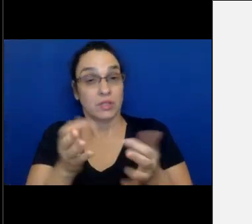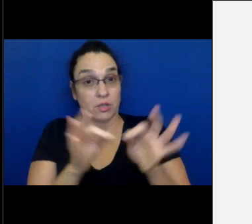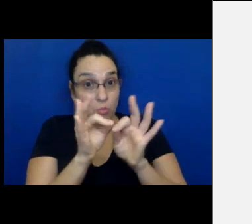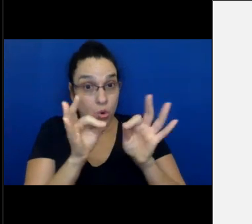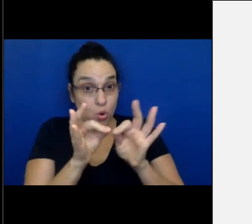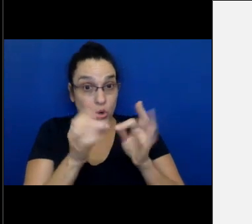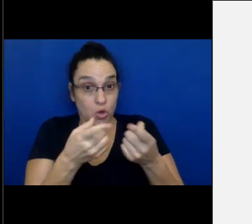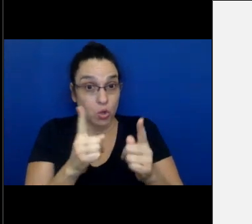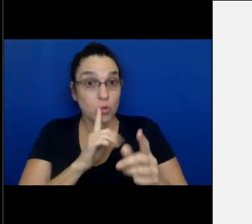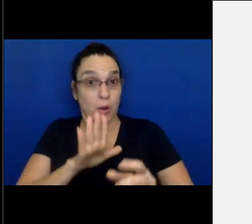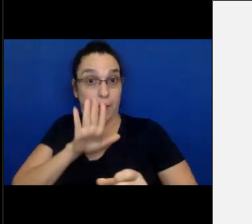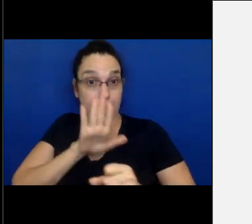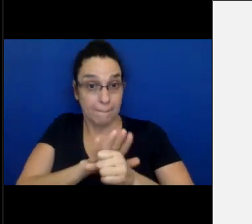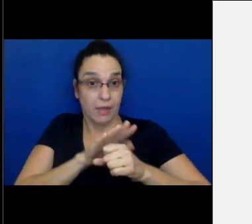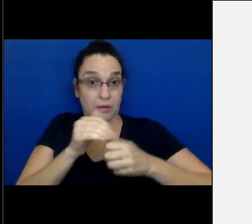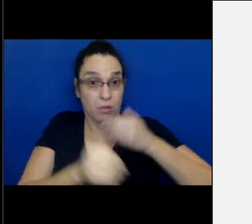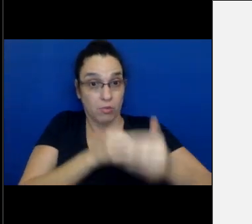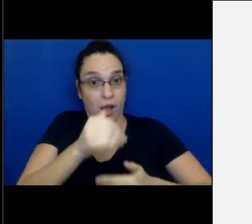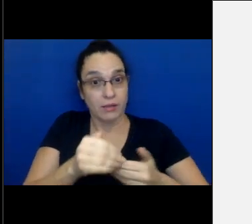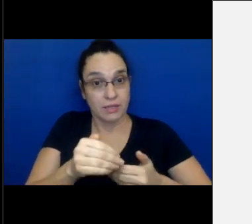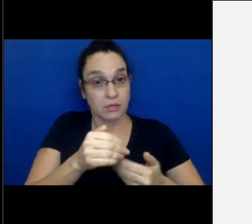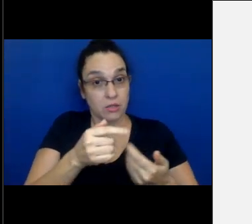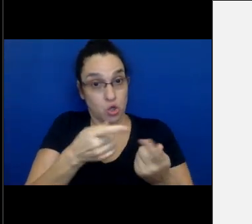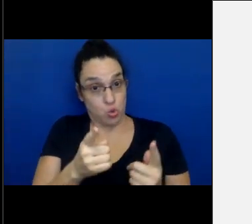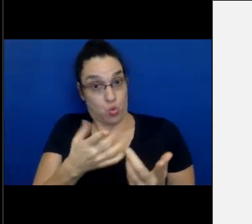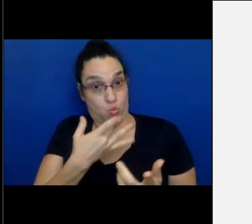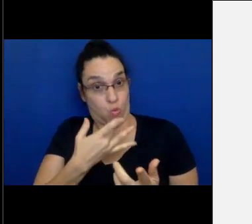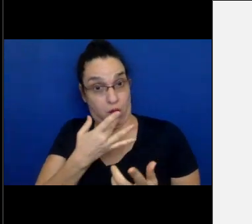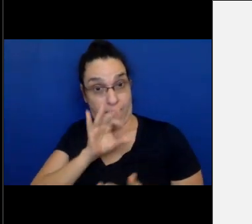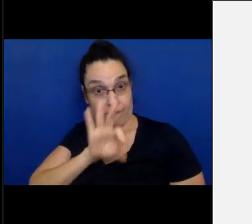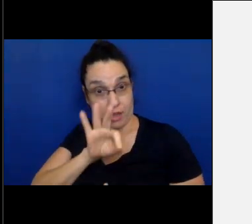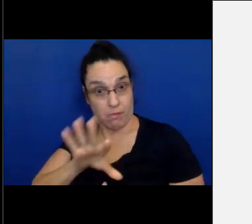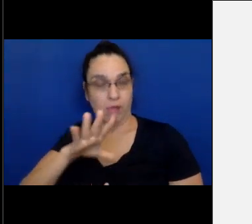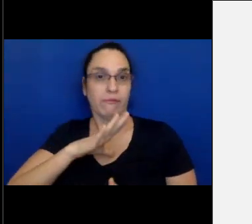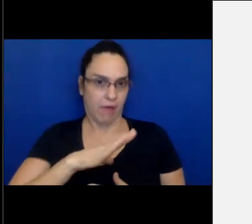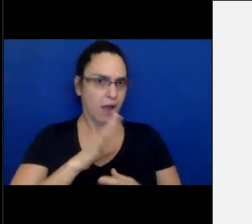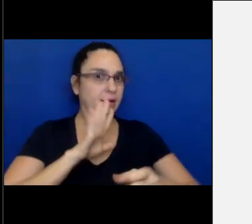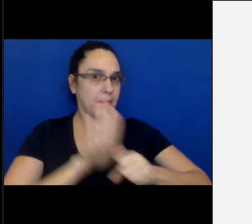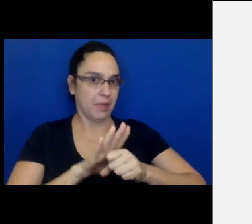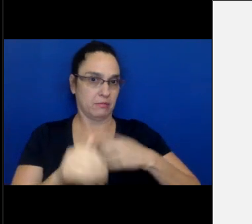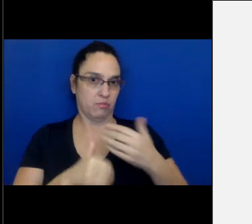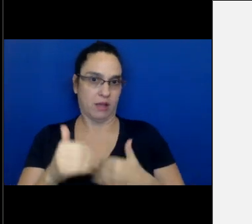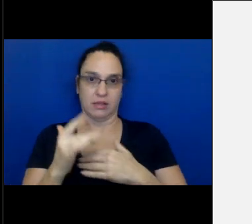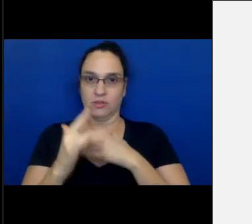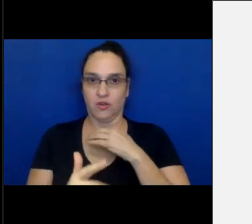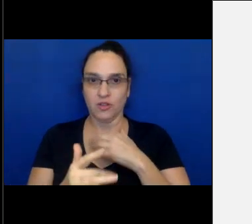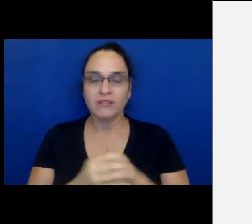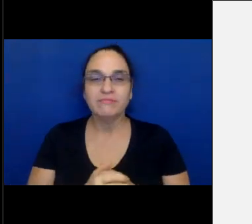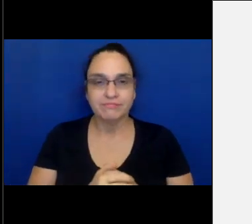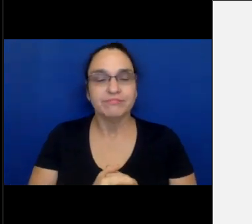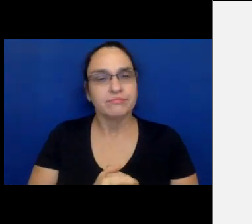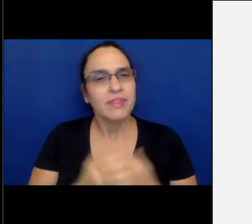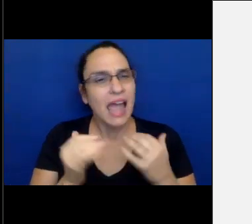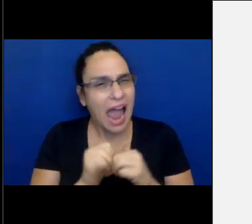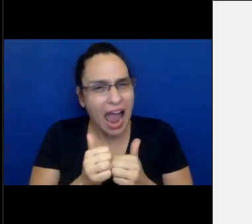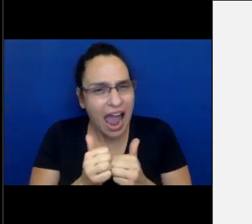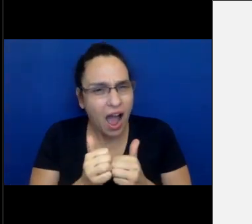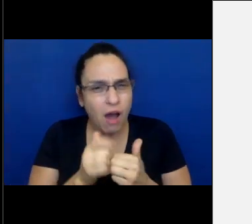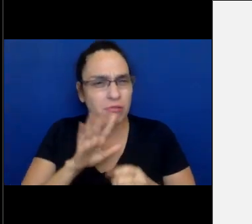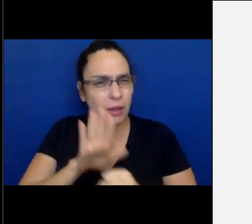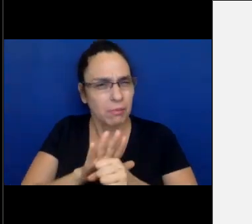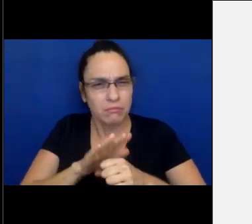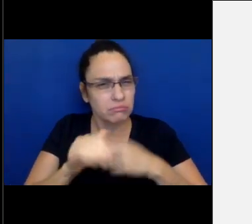the process of getting feedback, I think, early on. And so this could happen a lot of different ways. I think one